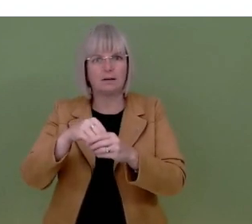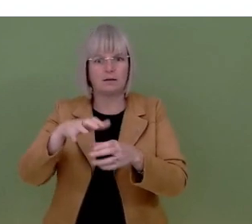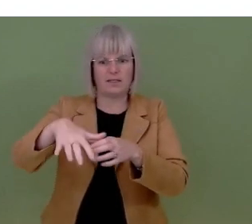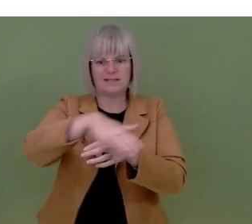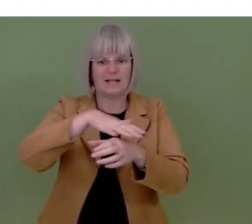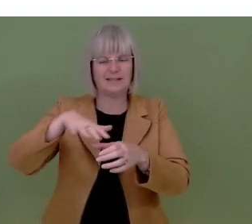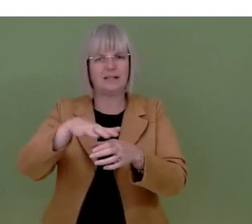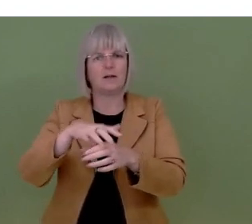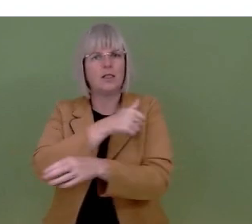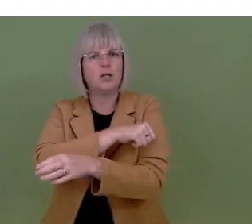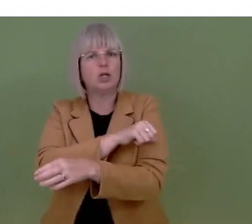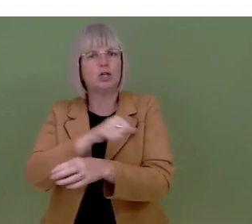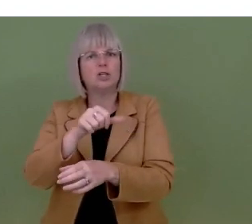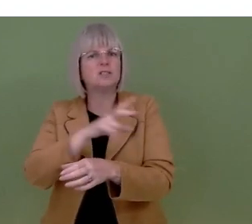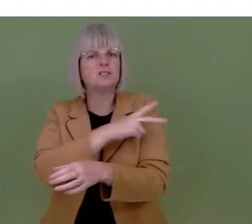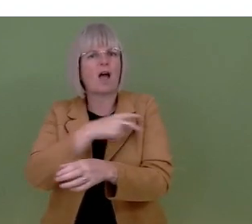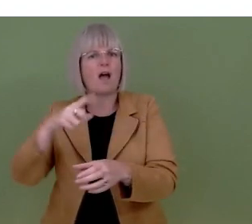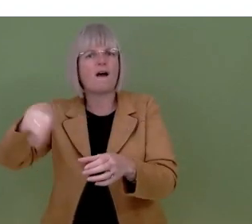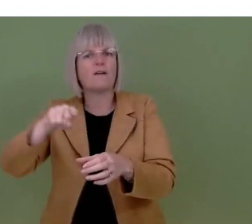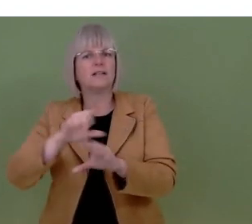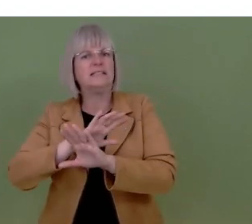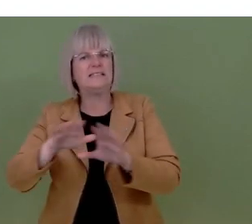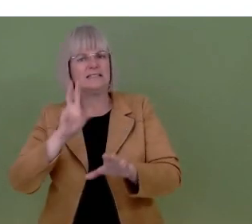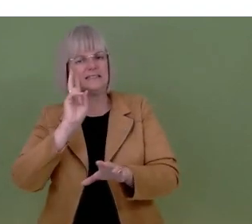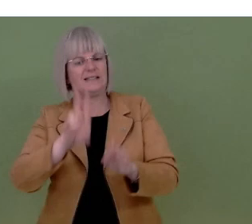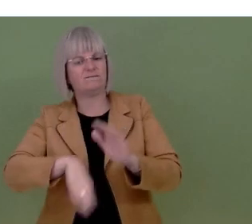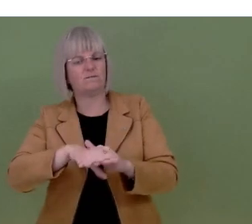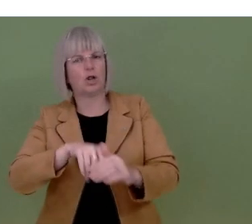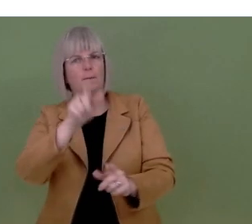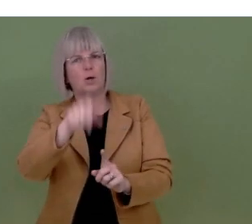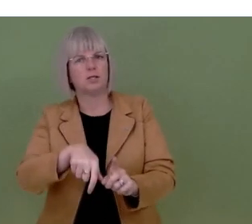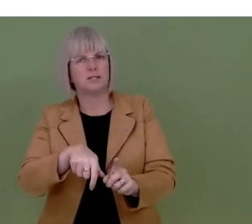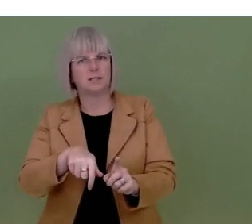that a fair reflection in terms of what it felt like for both of you?